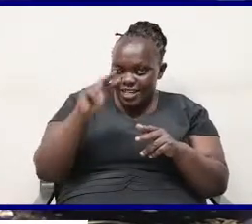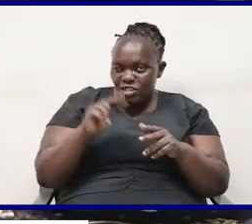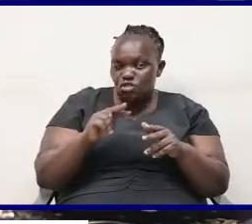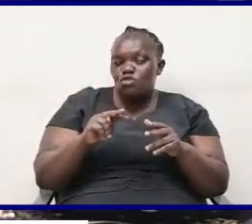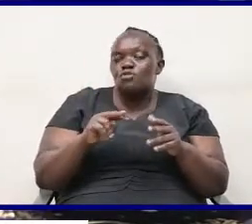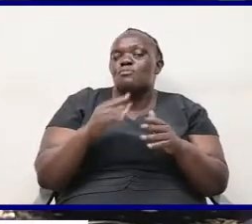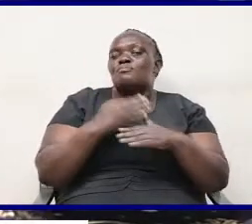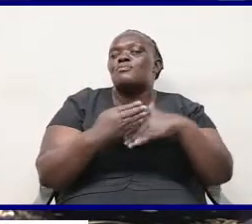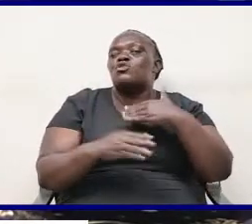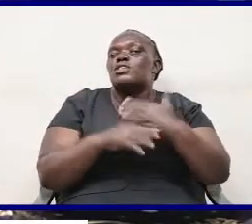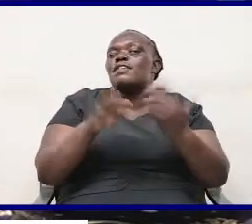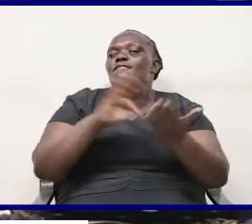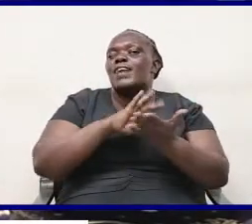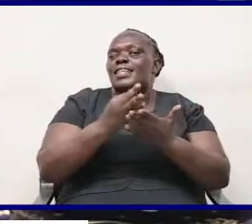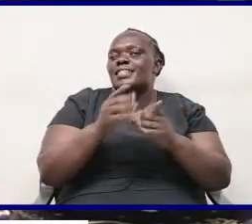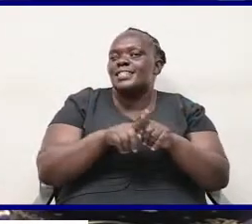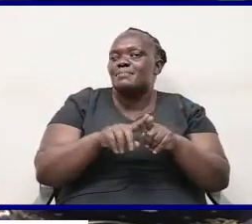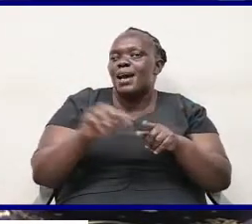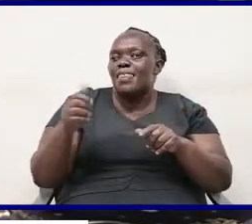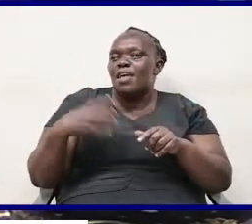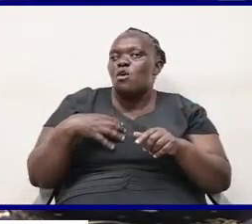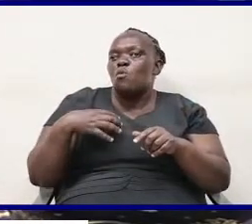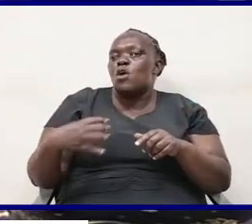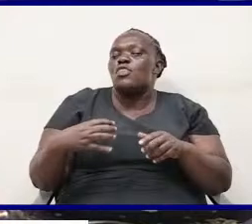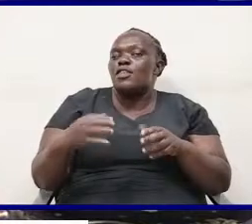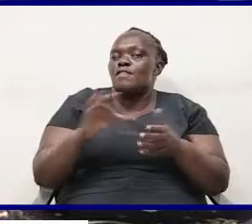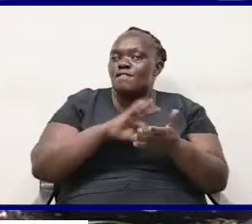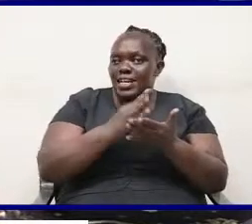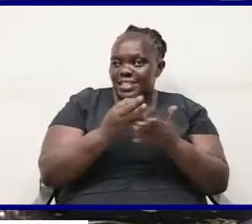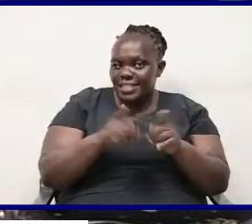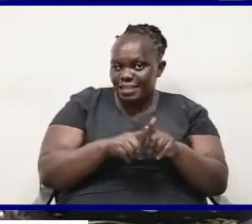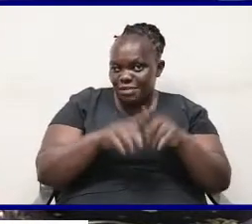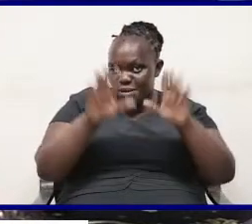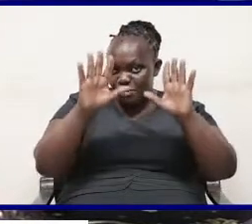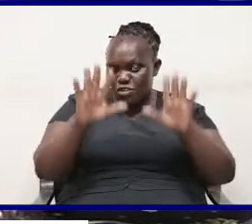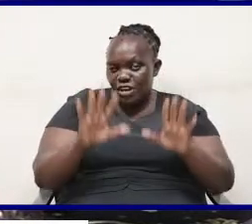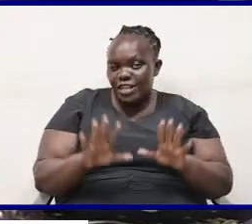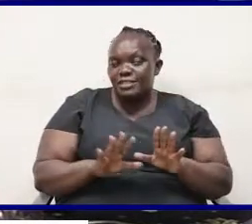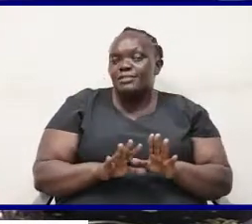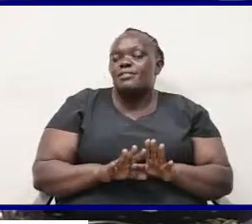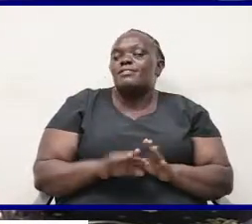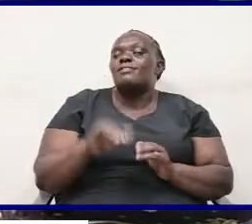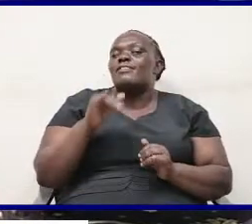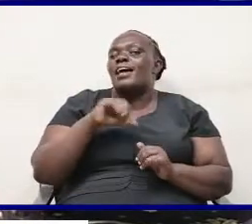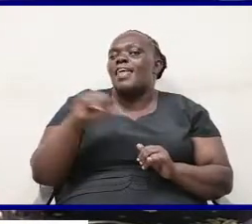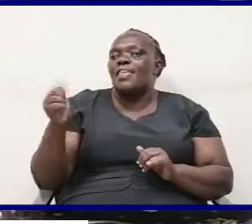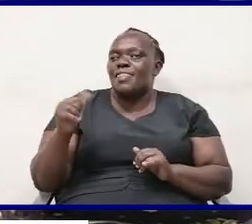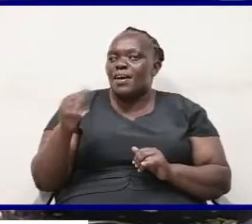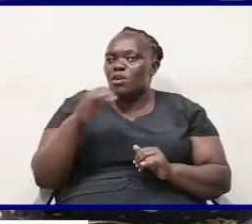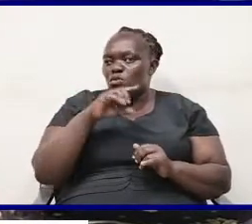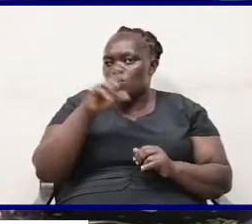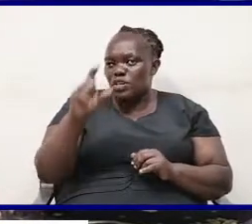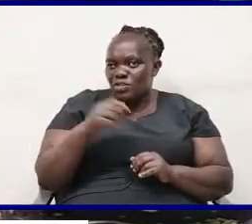Infrastructure Fund and also the Sovereign Wealth Fund, that are very critical. Yes, final question. Any other question?